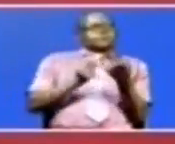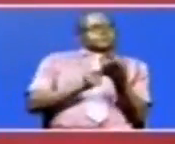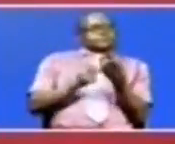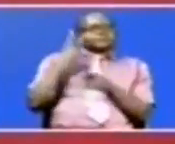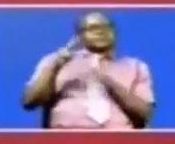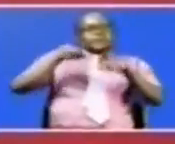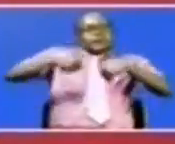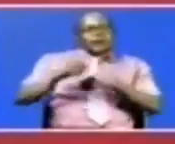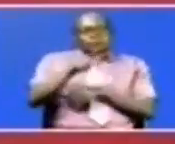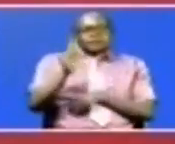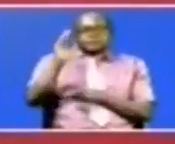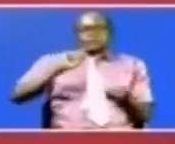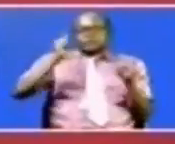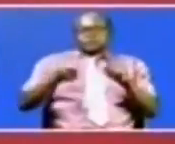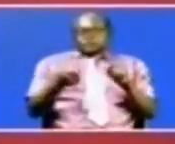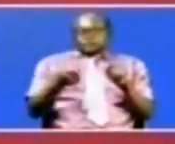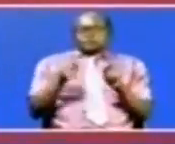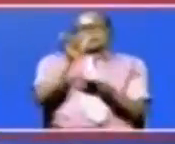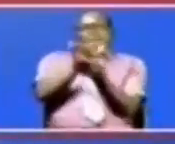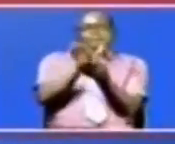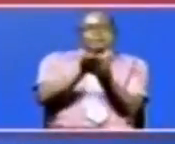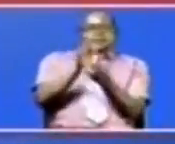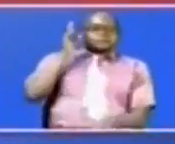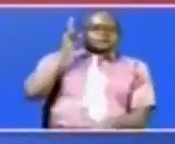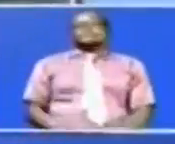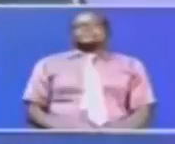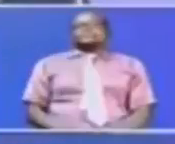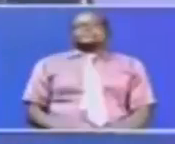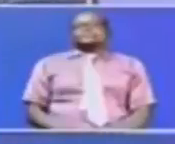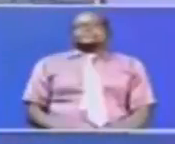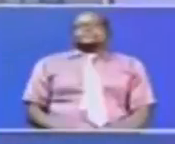looks at how this will change the bank's fortunes.